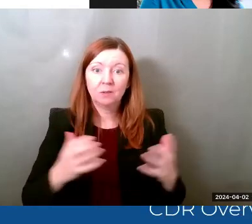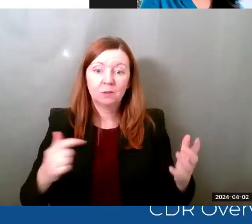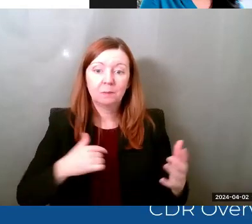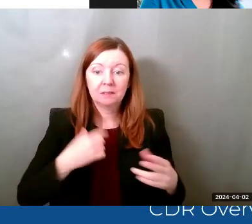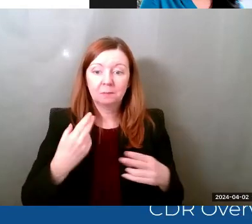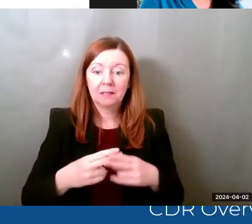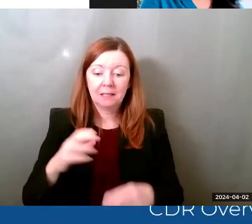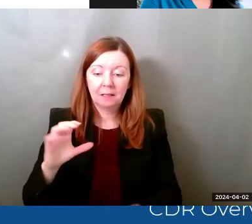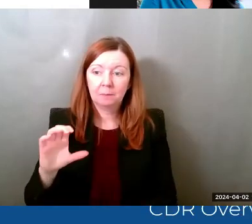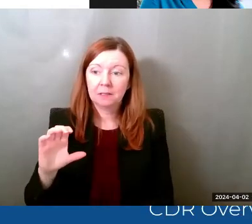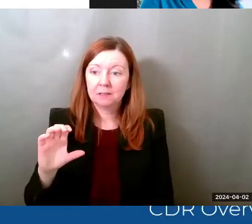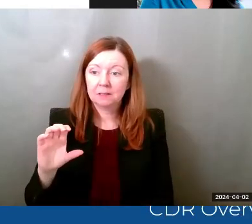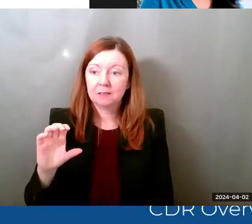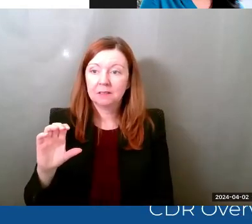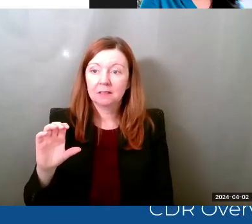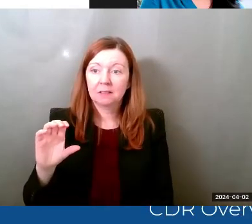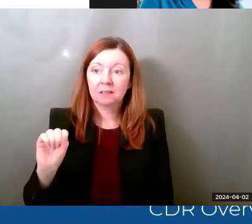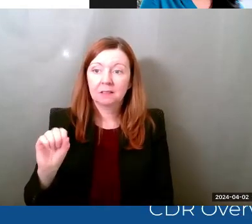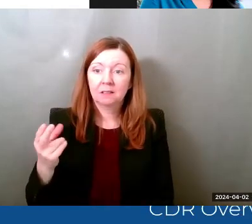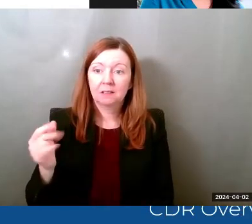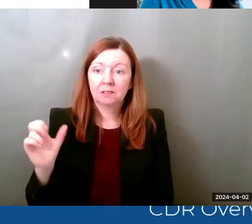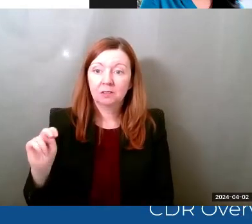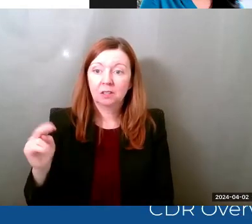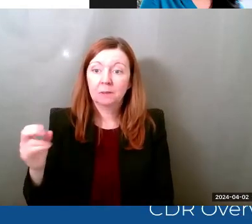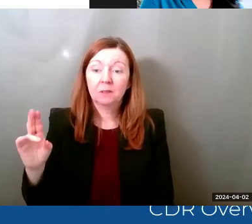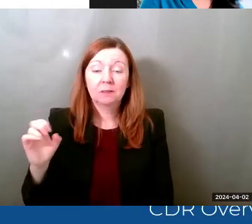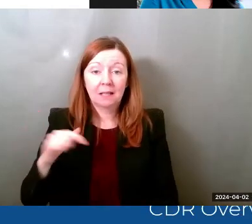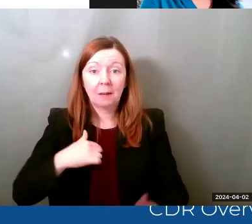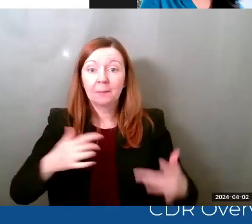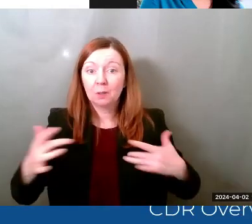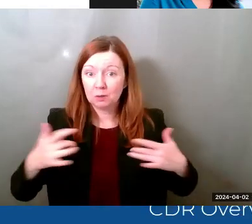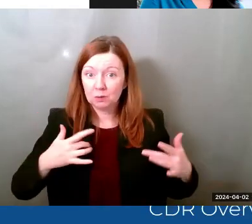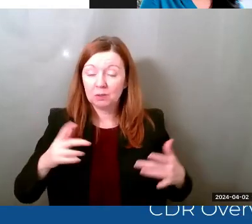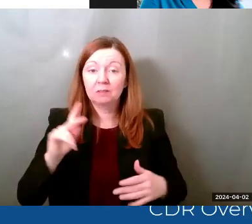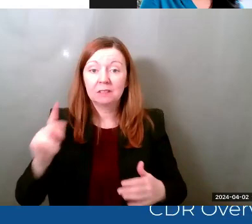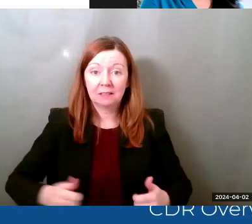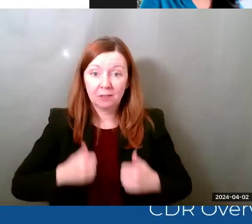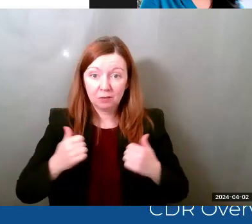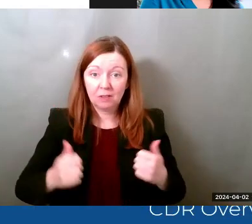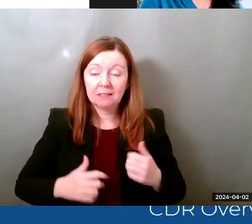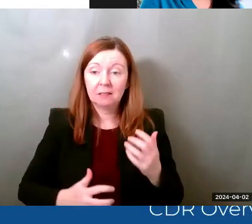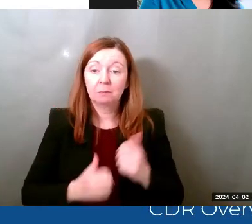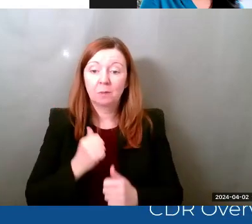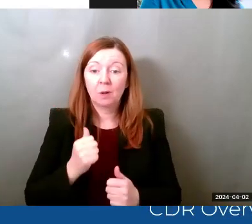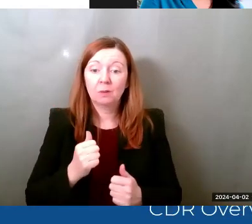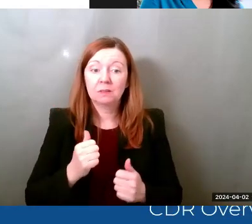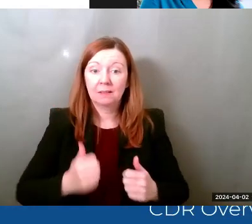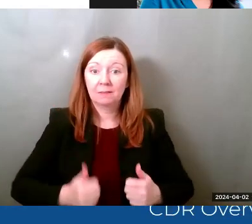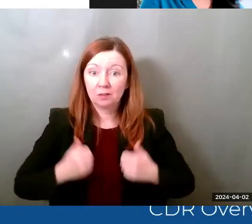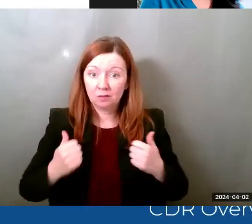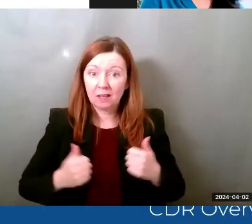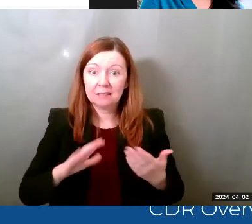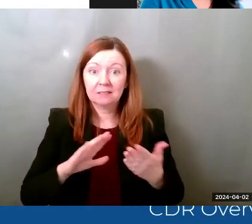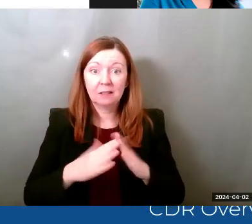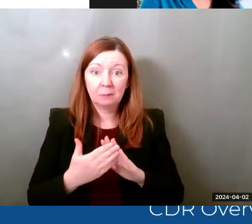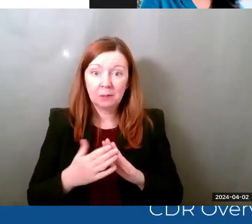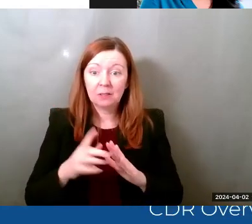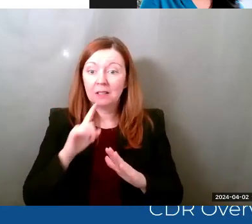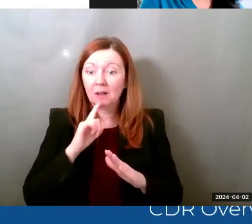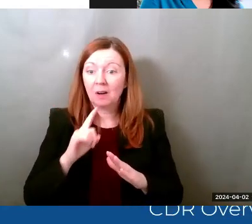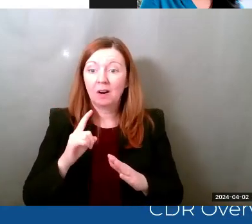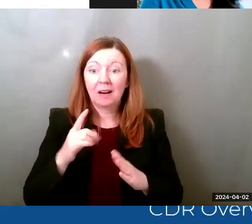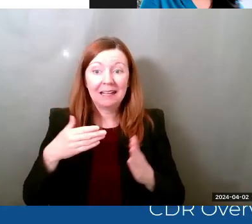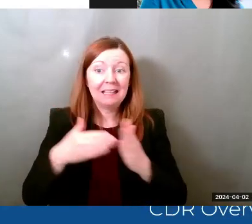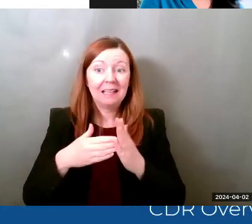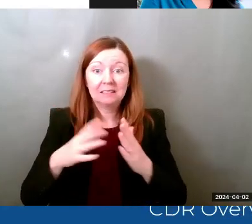name is Sharman Hussein, and I am a concerned Philadelphia resident. Majority of the residents of this community are opposed to